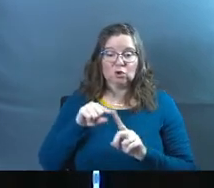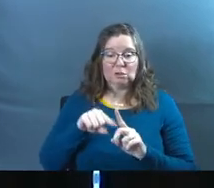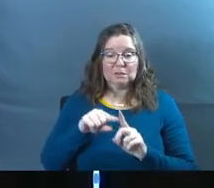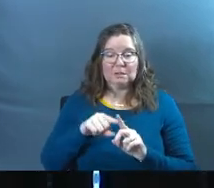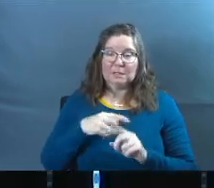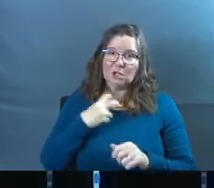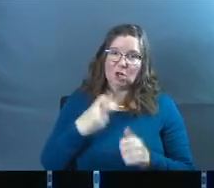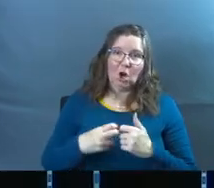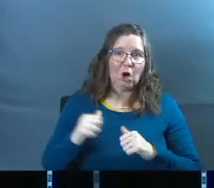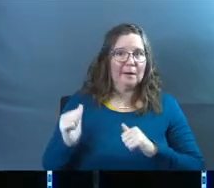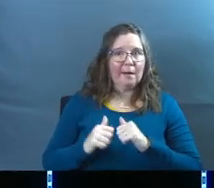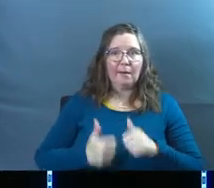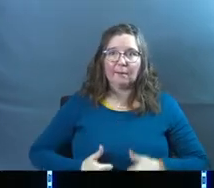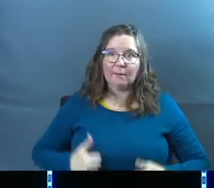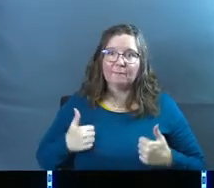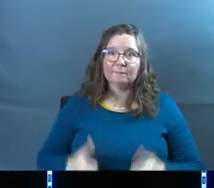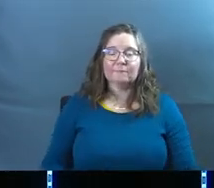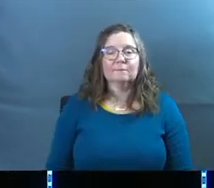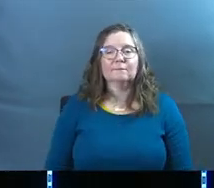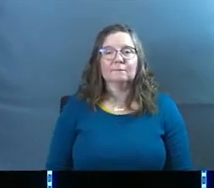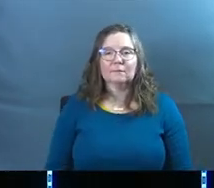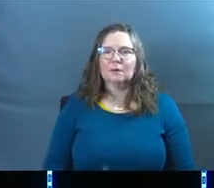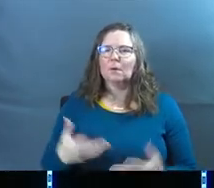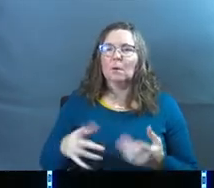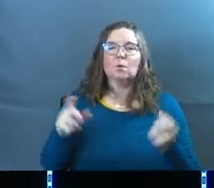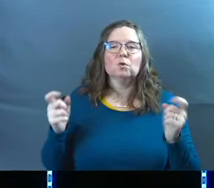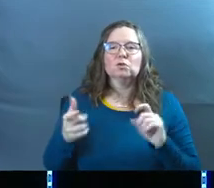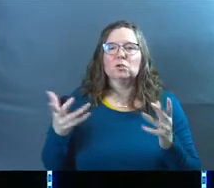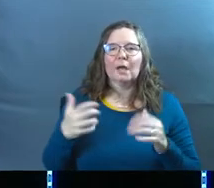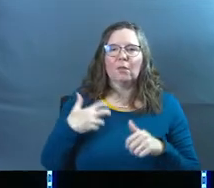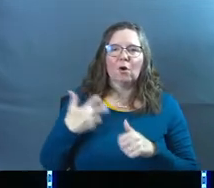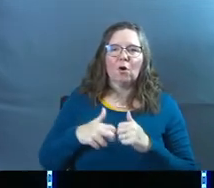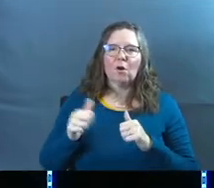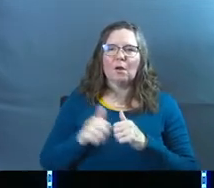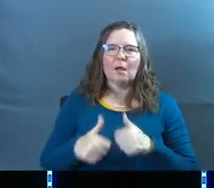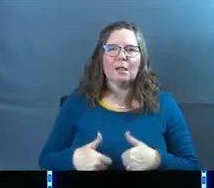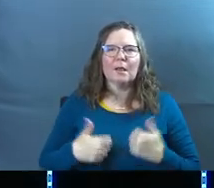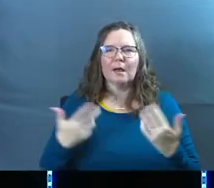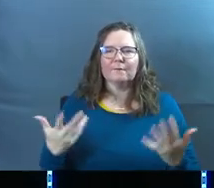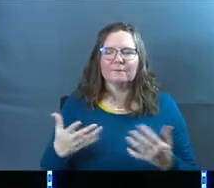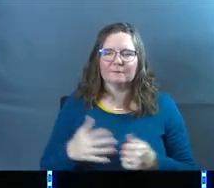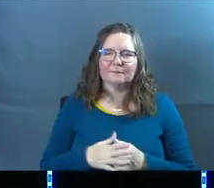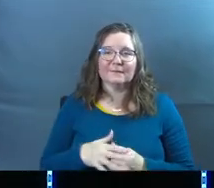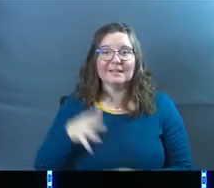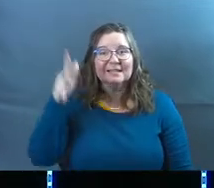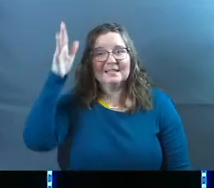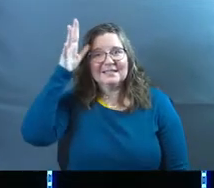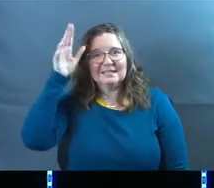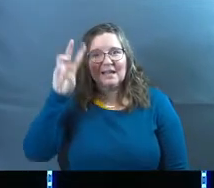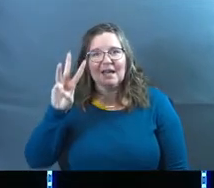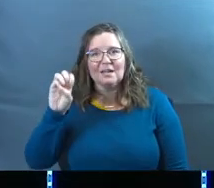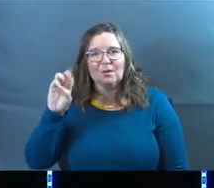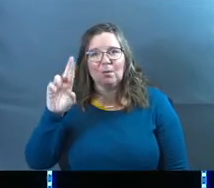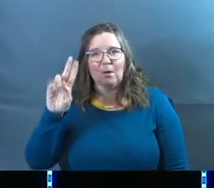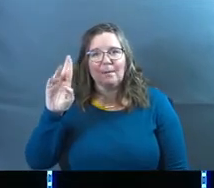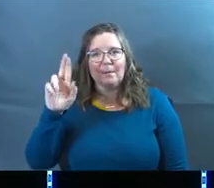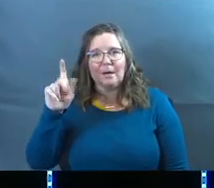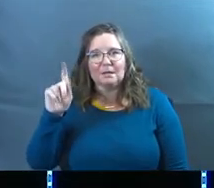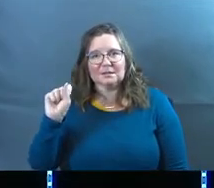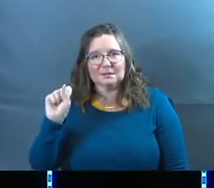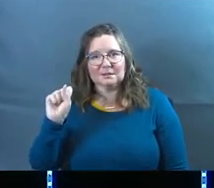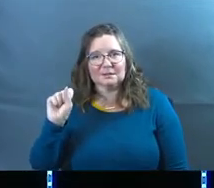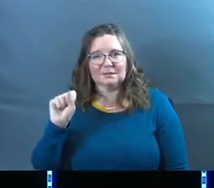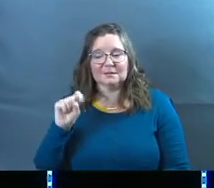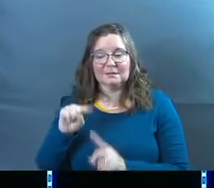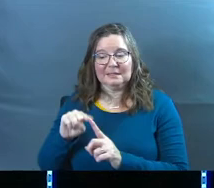in a hard knock life. And what's going to change the hard knock life? Daddy Warbucks is.